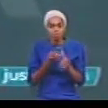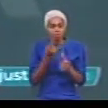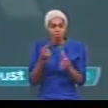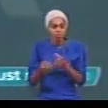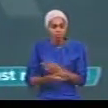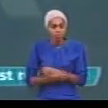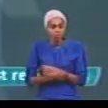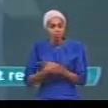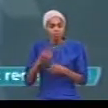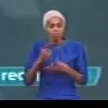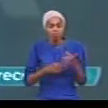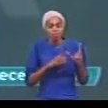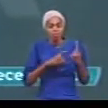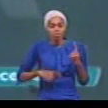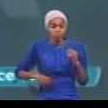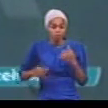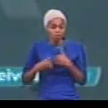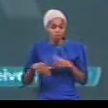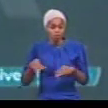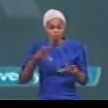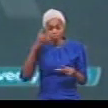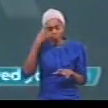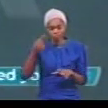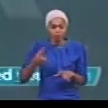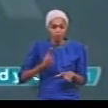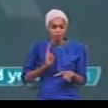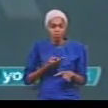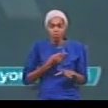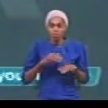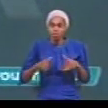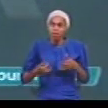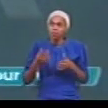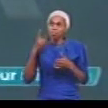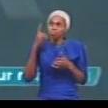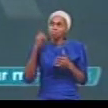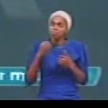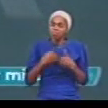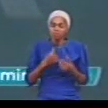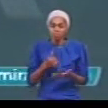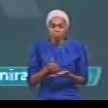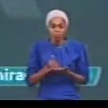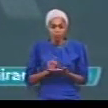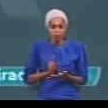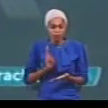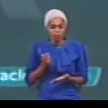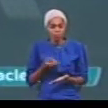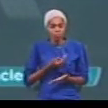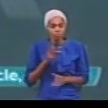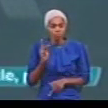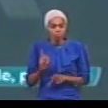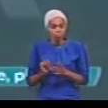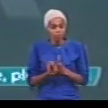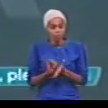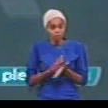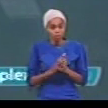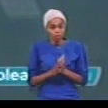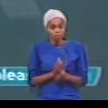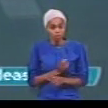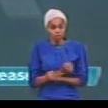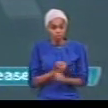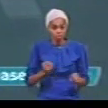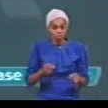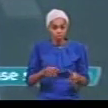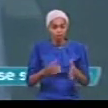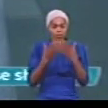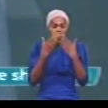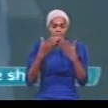for us, and how He has helped us, how we have received, those who have received salvation. Let's thank